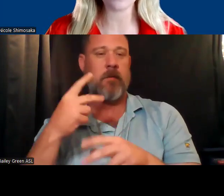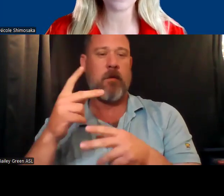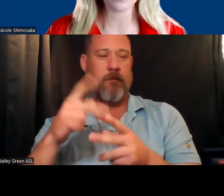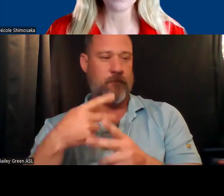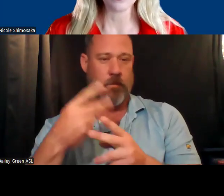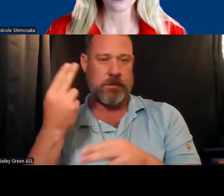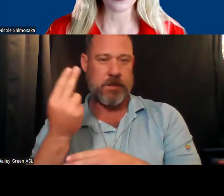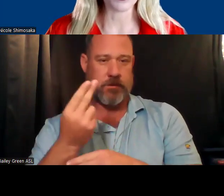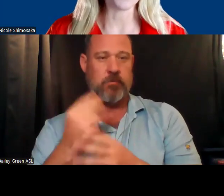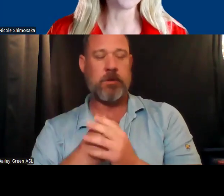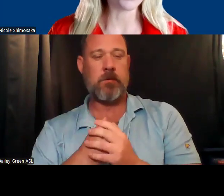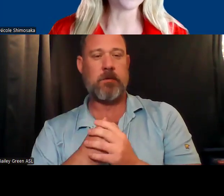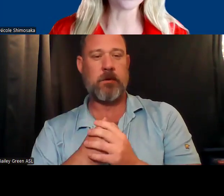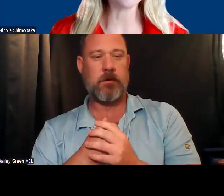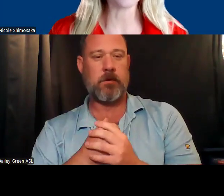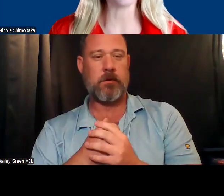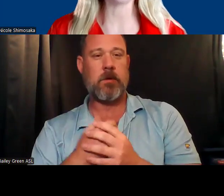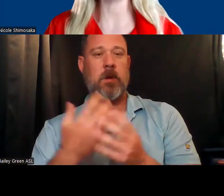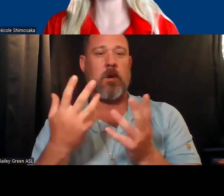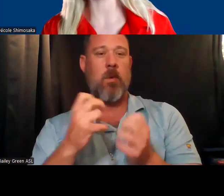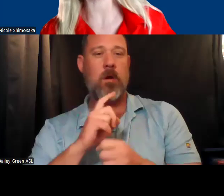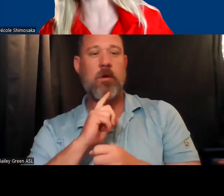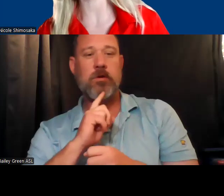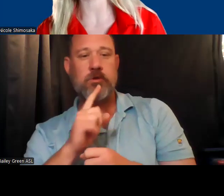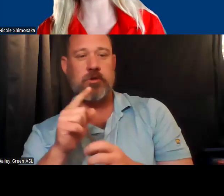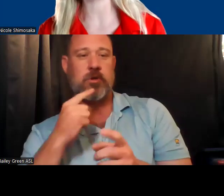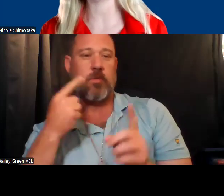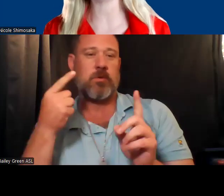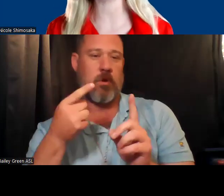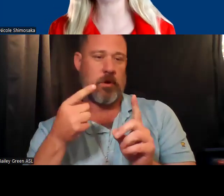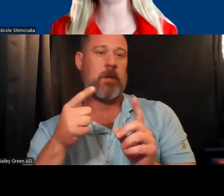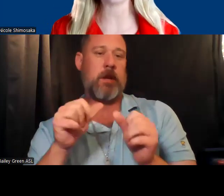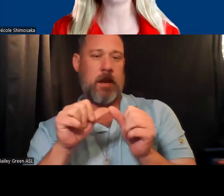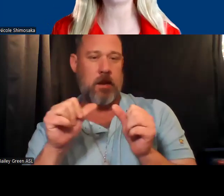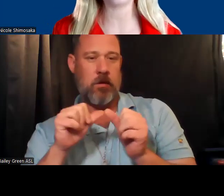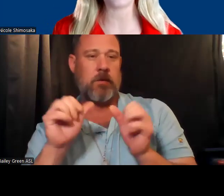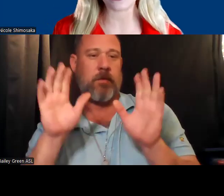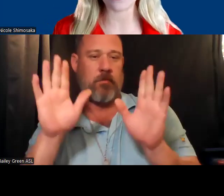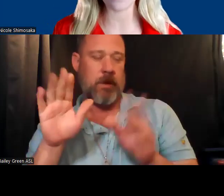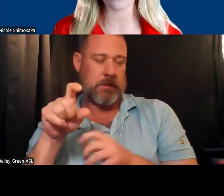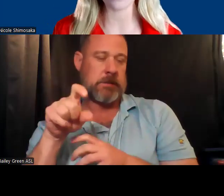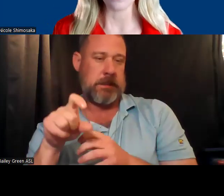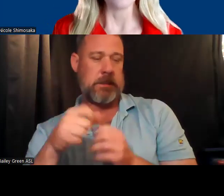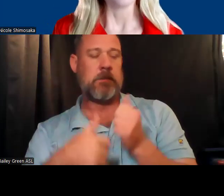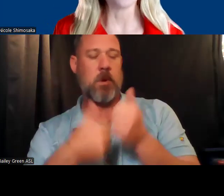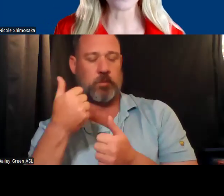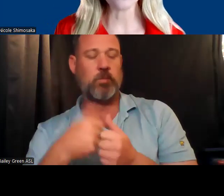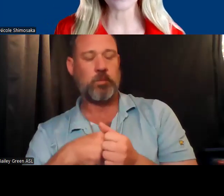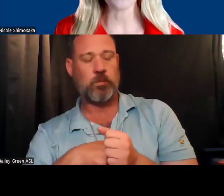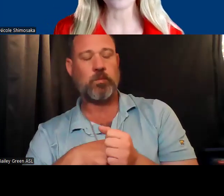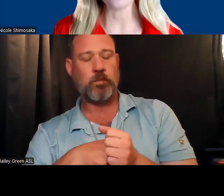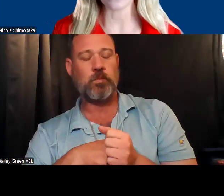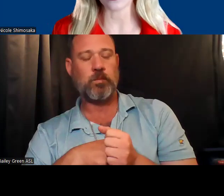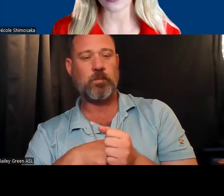history. And we also want to ensure that we are targeting the areas of the greatest need. The factors